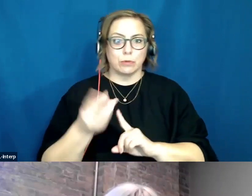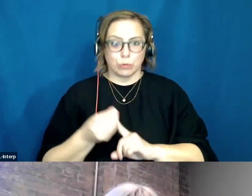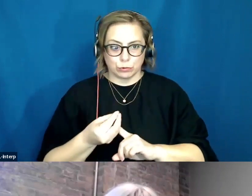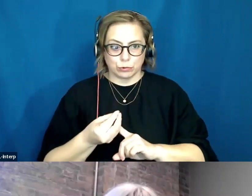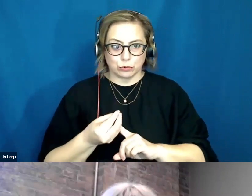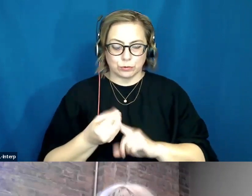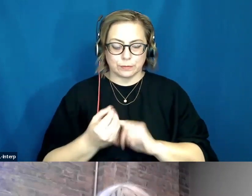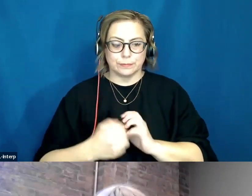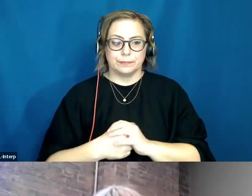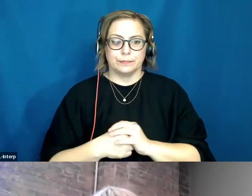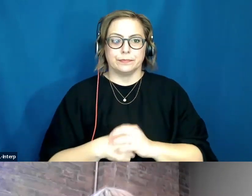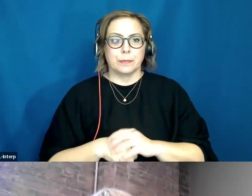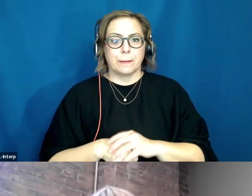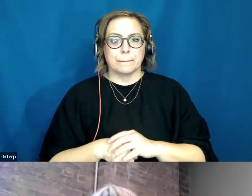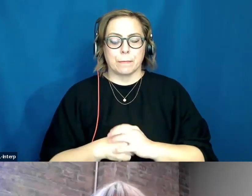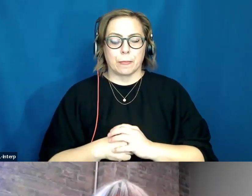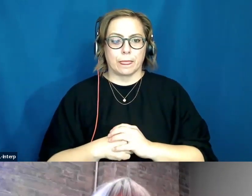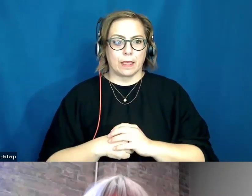My